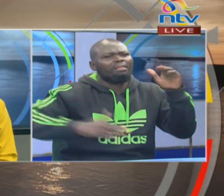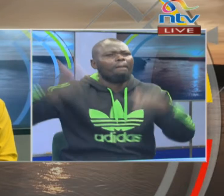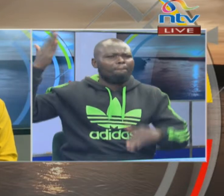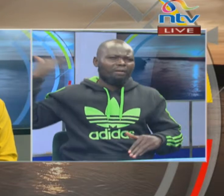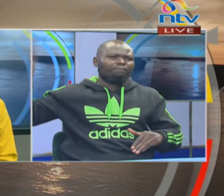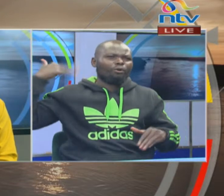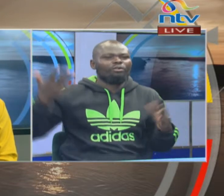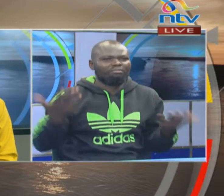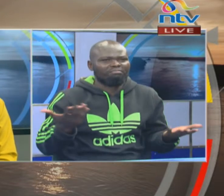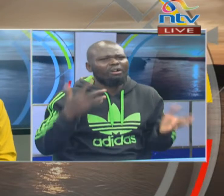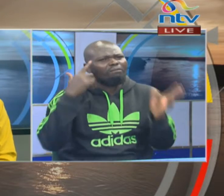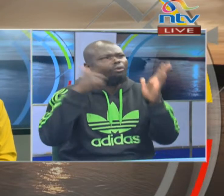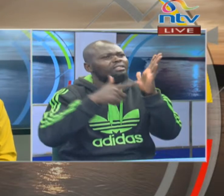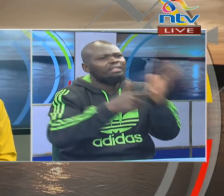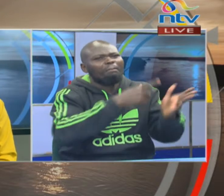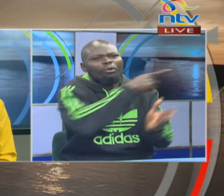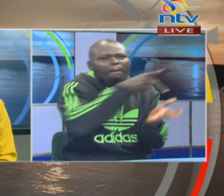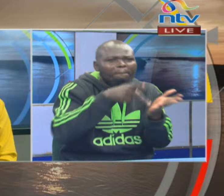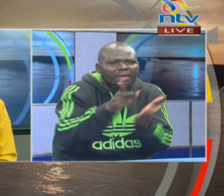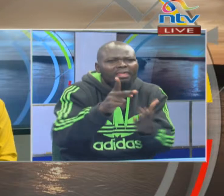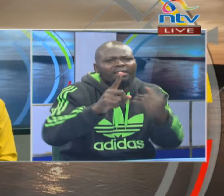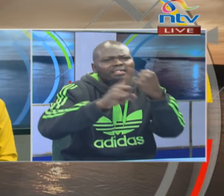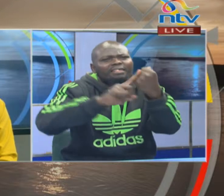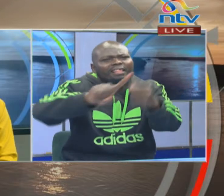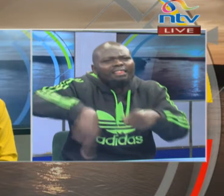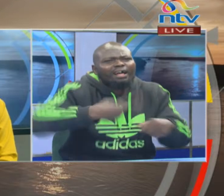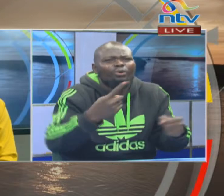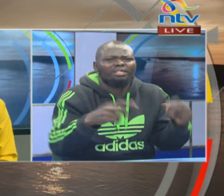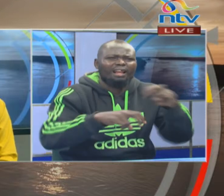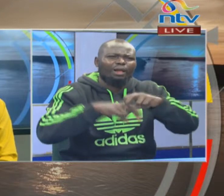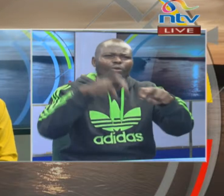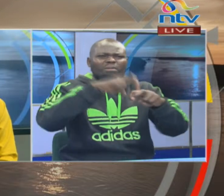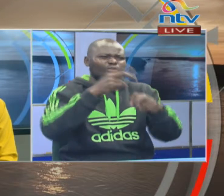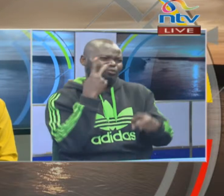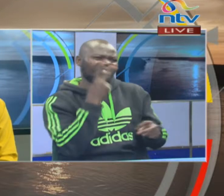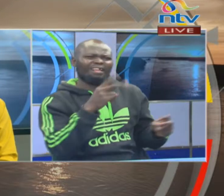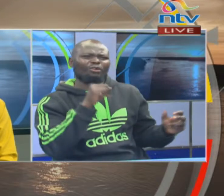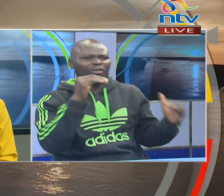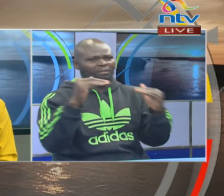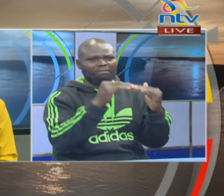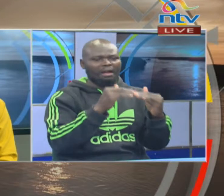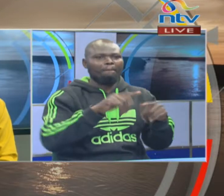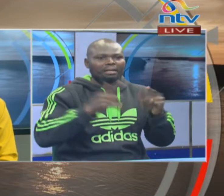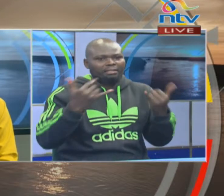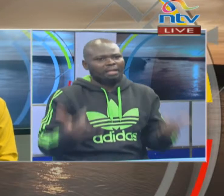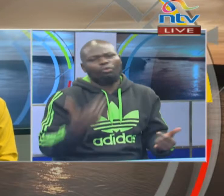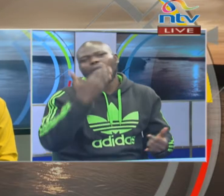those opportunities. But now things are improving. It's not like before.